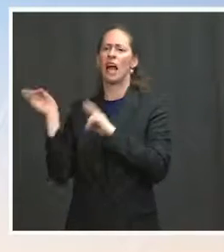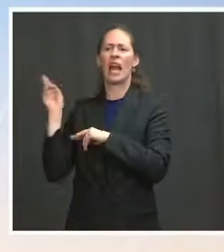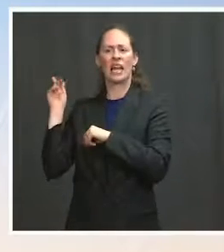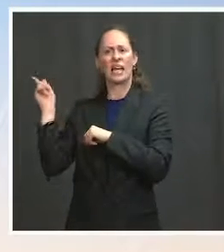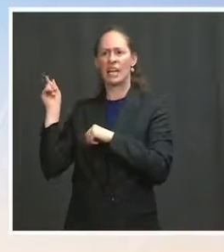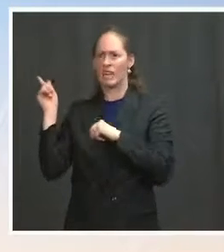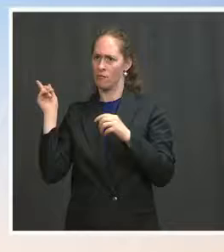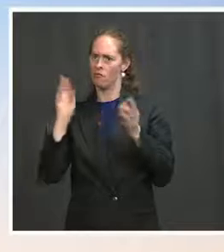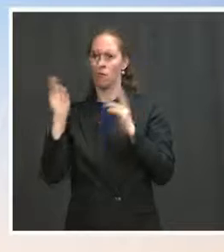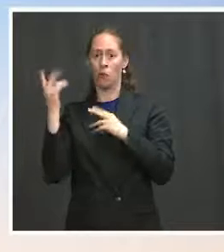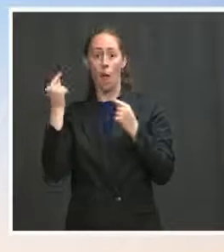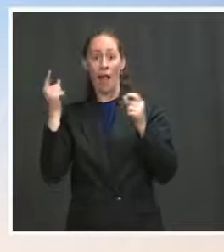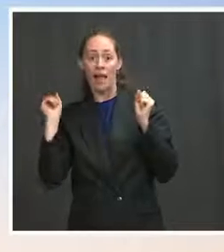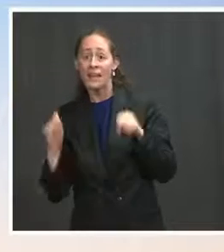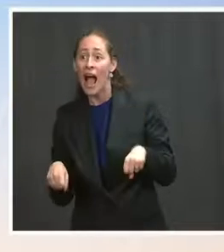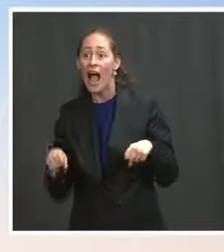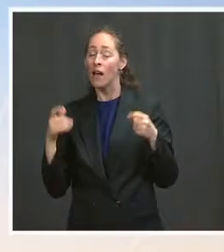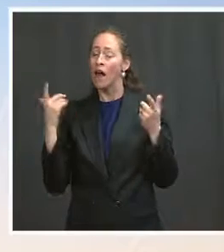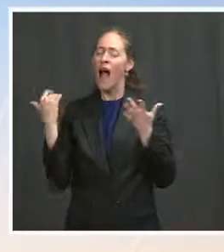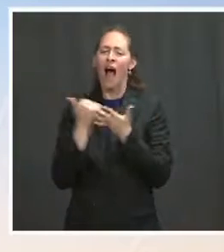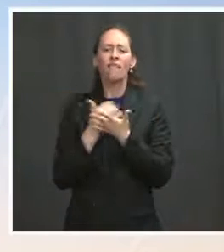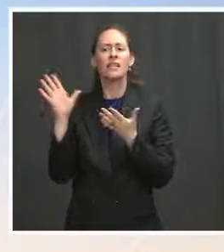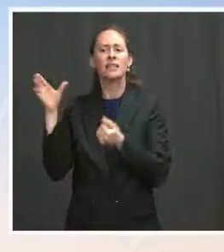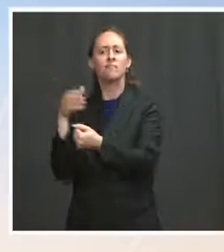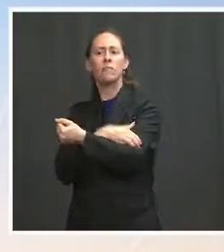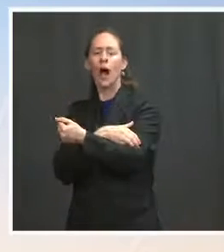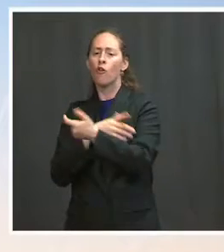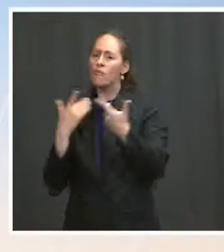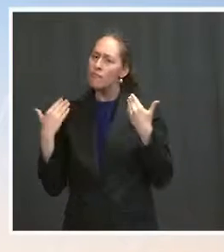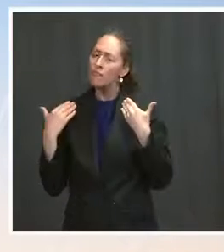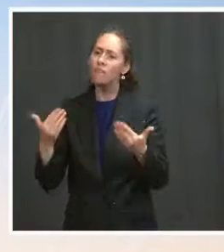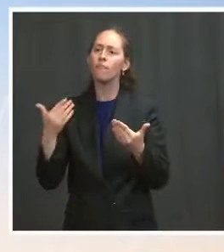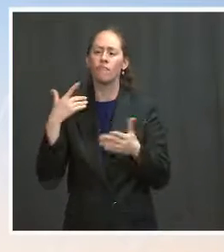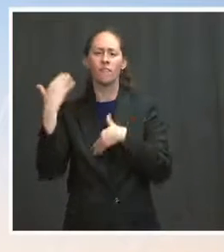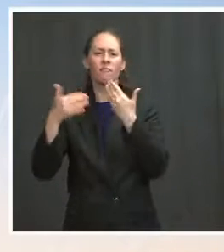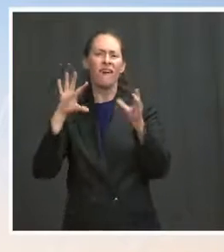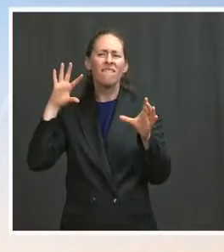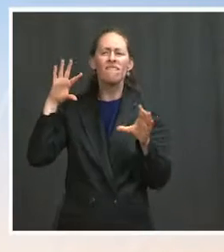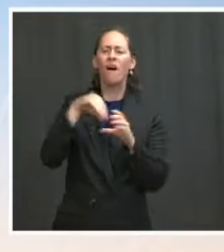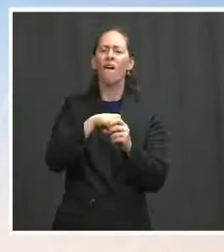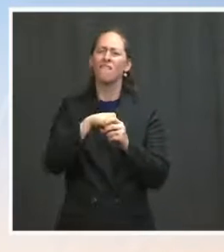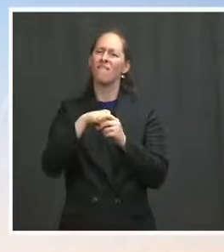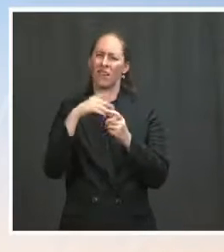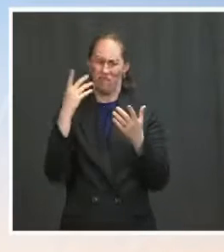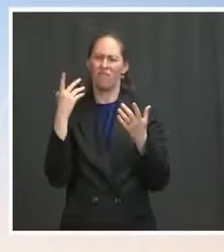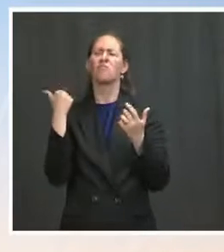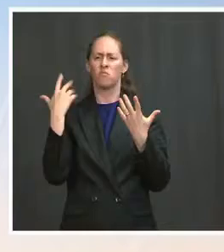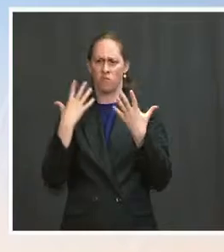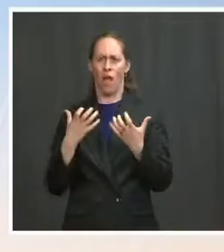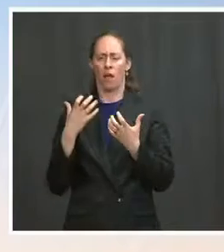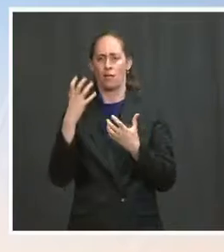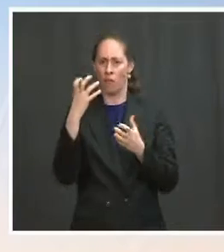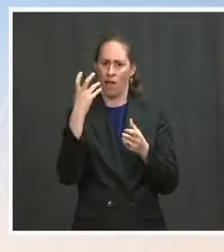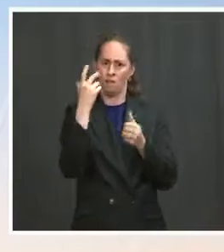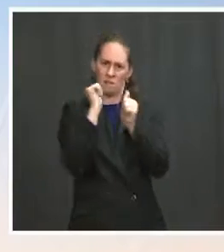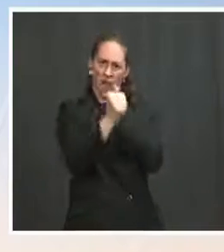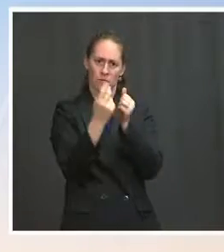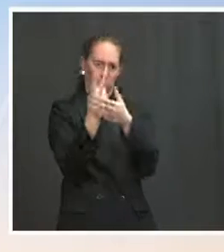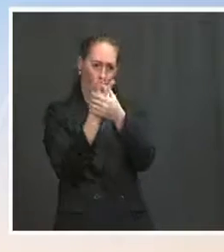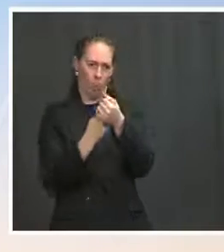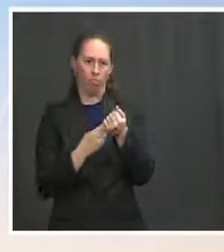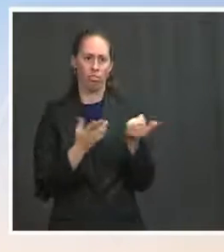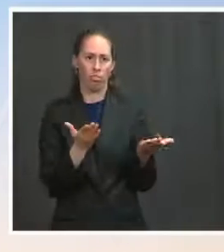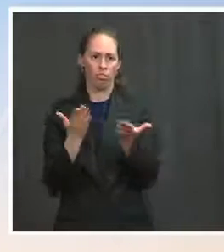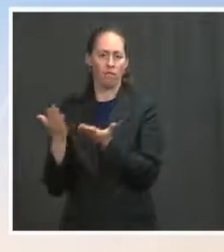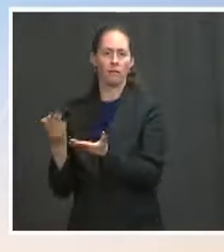lever at his disposal. He's going to be involved. He's going to roll up his sleeves. He's going to work like hell to get both of these pieces of legislation done. What does that really look like?